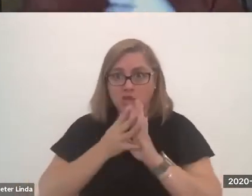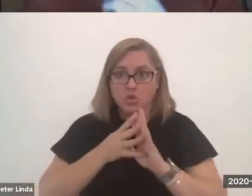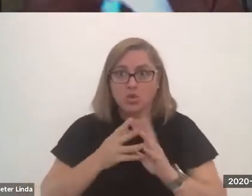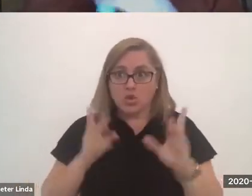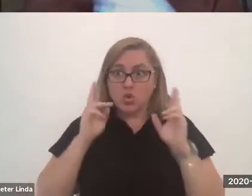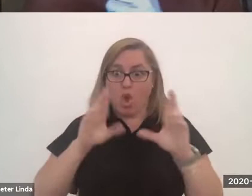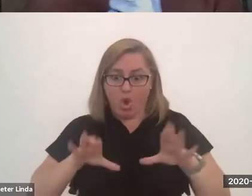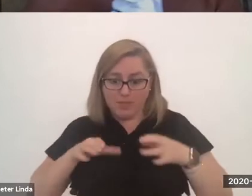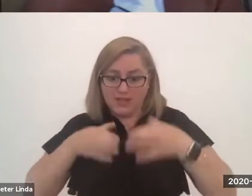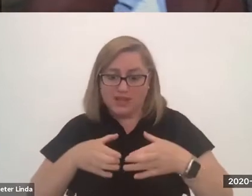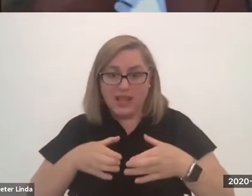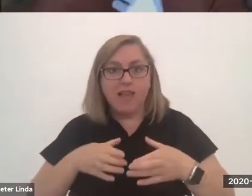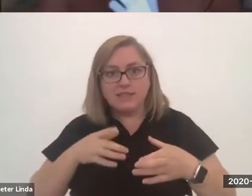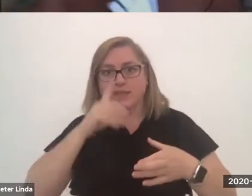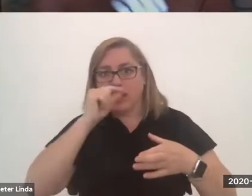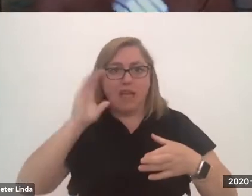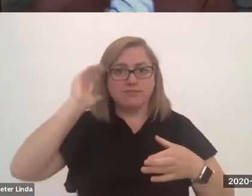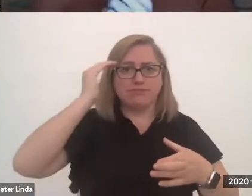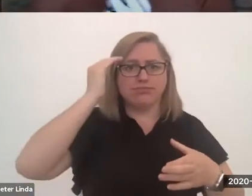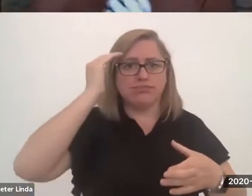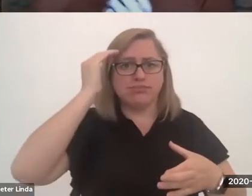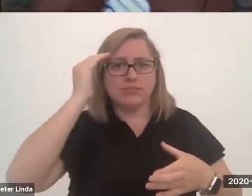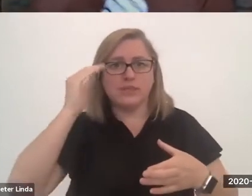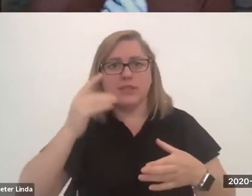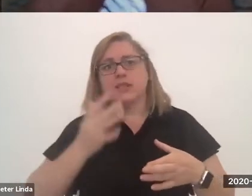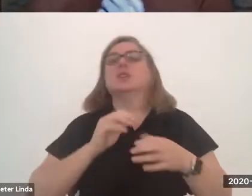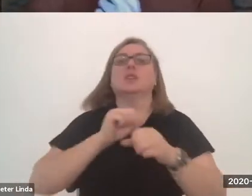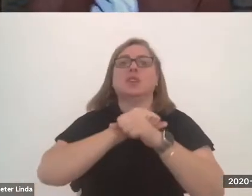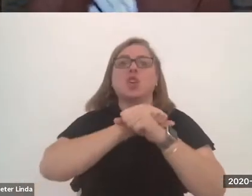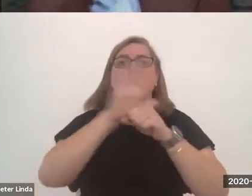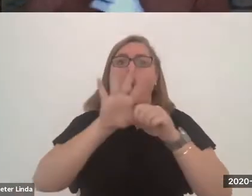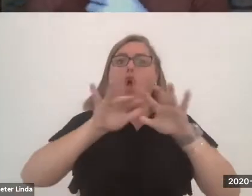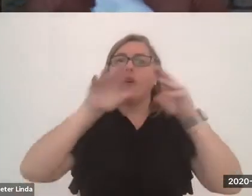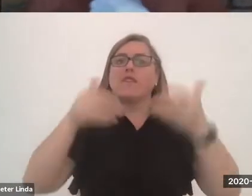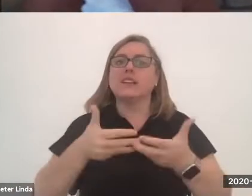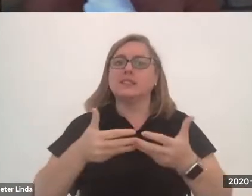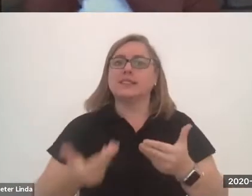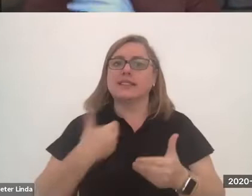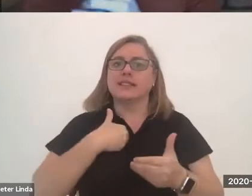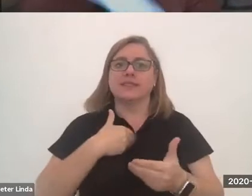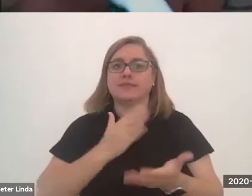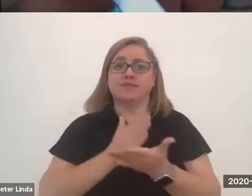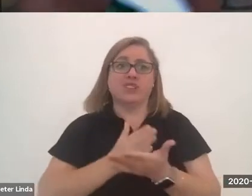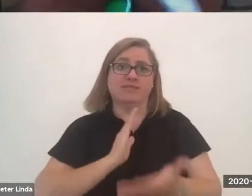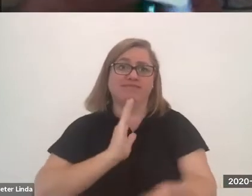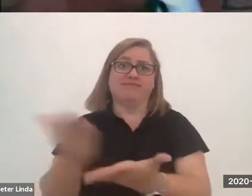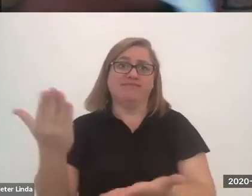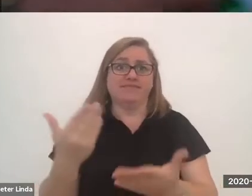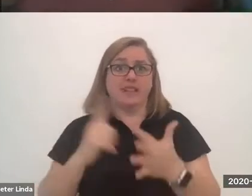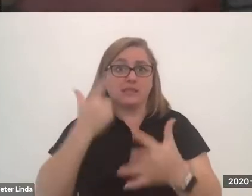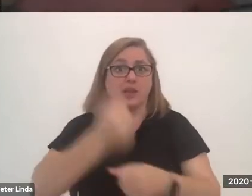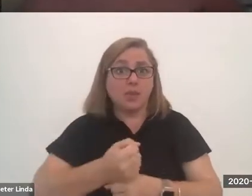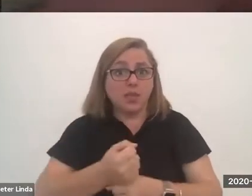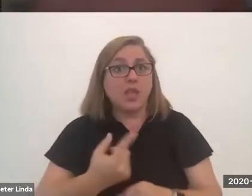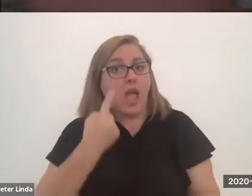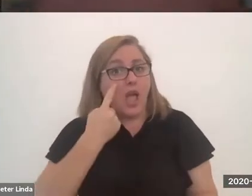through as a collective. I think COVID has given us a very literal example of how that works. If you look at